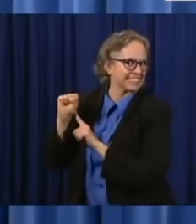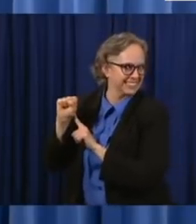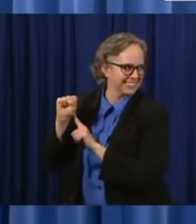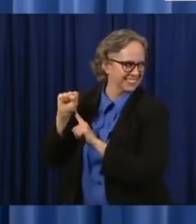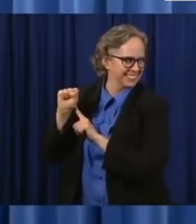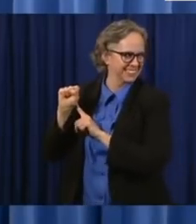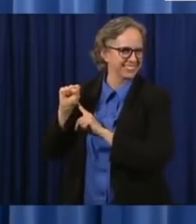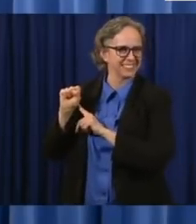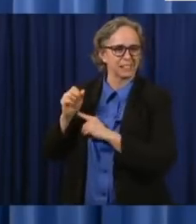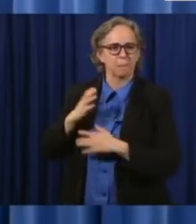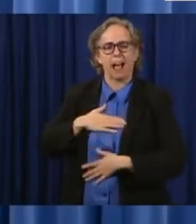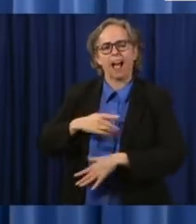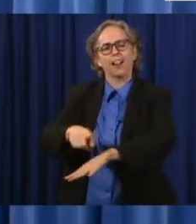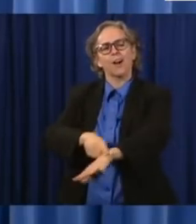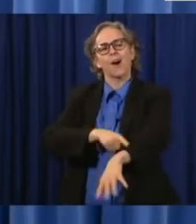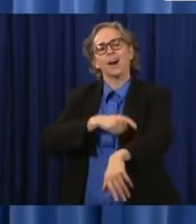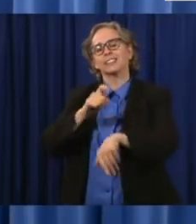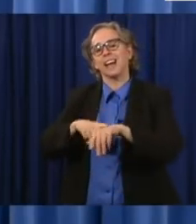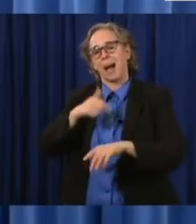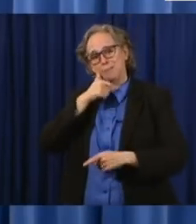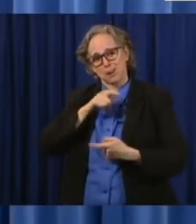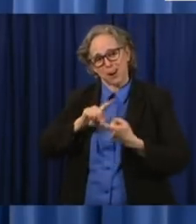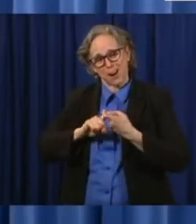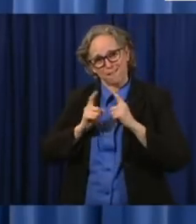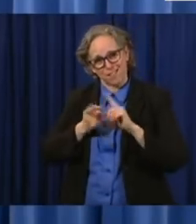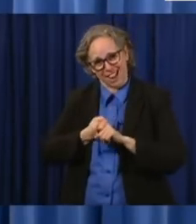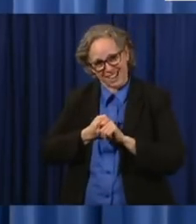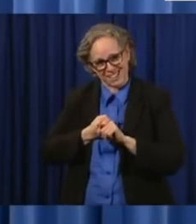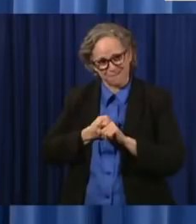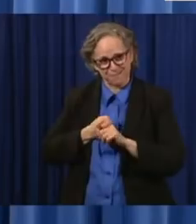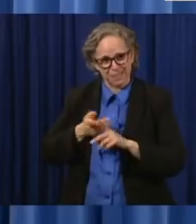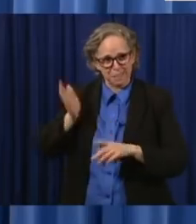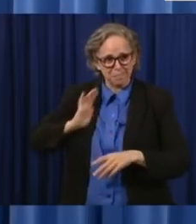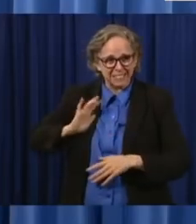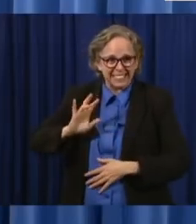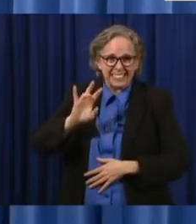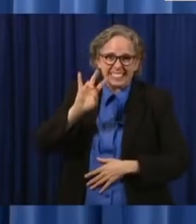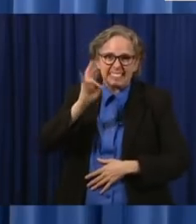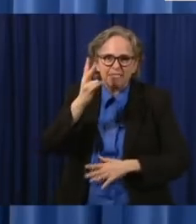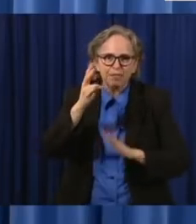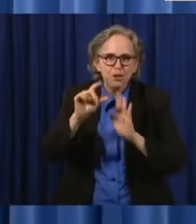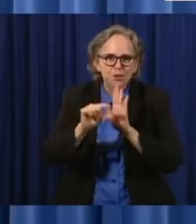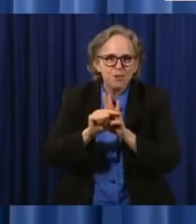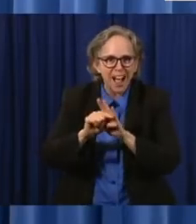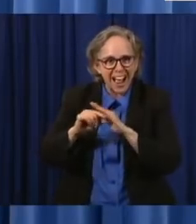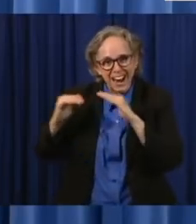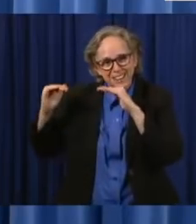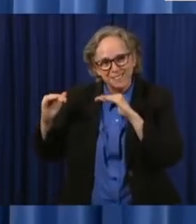long-time girlfriend. So going back to 7th grade. So happy birthday.